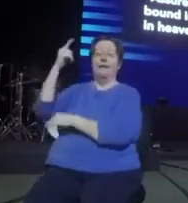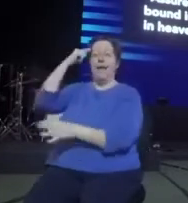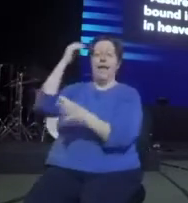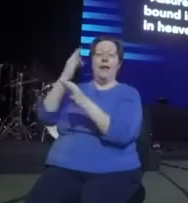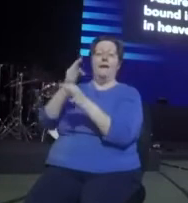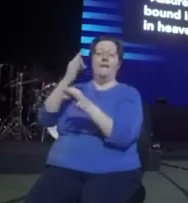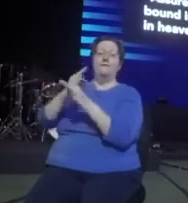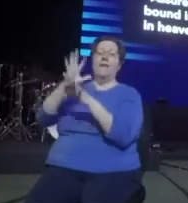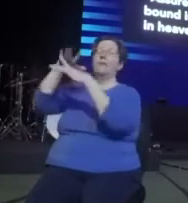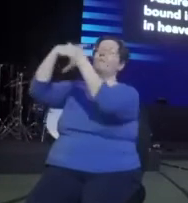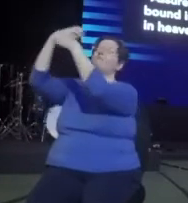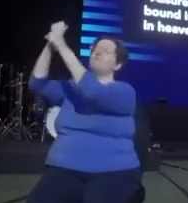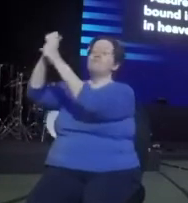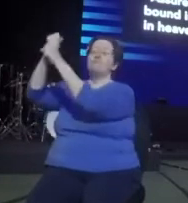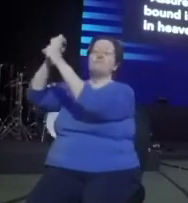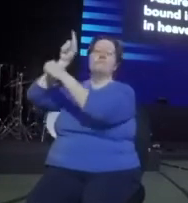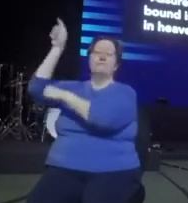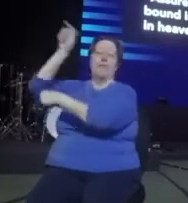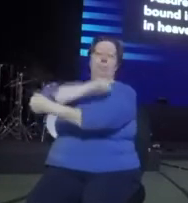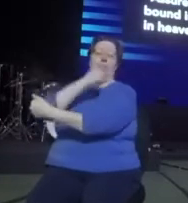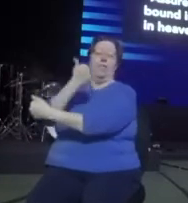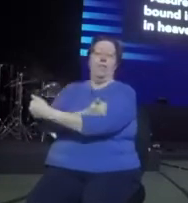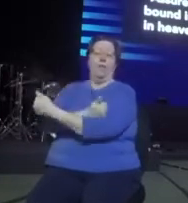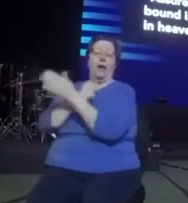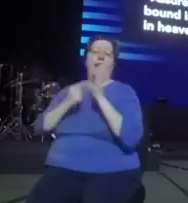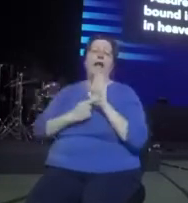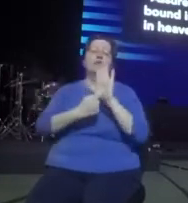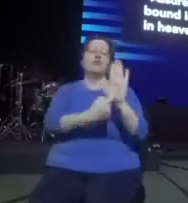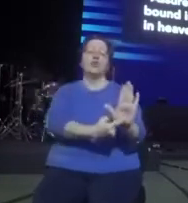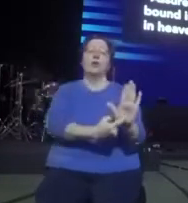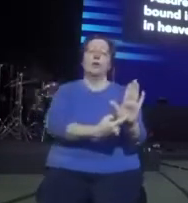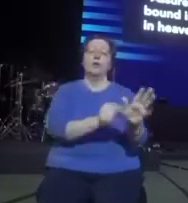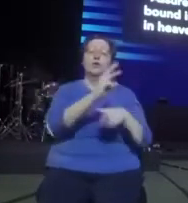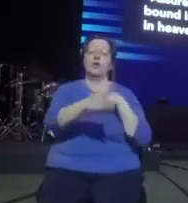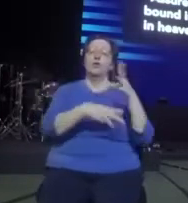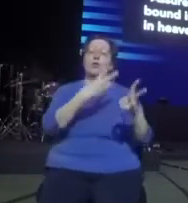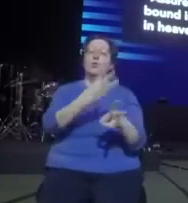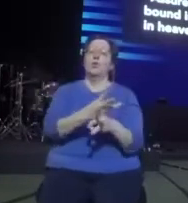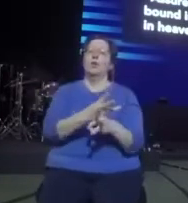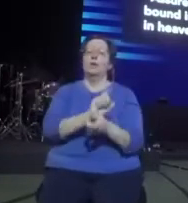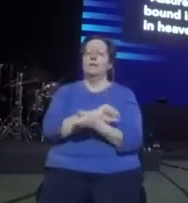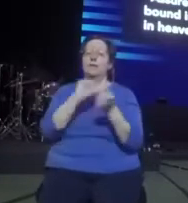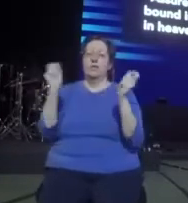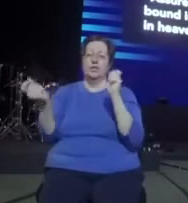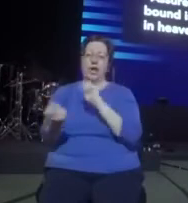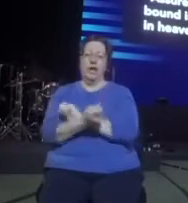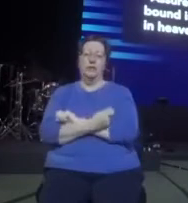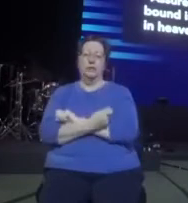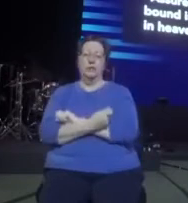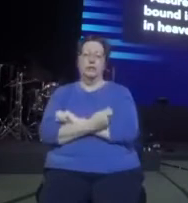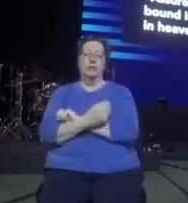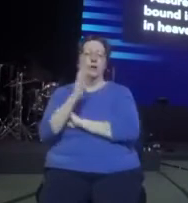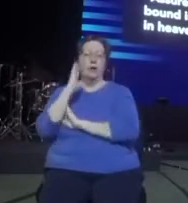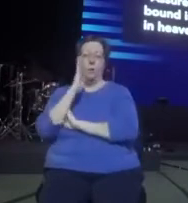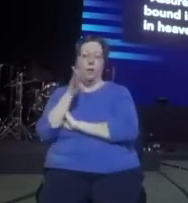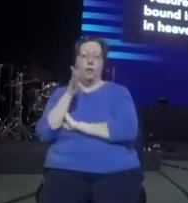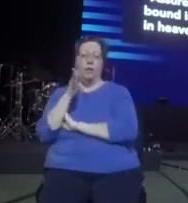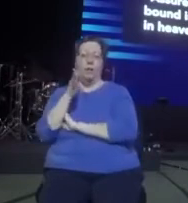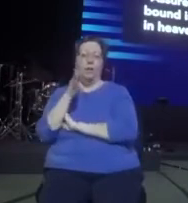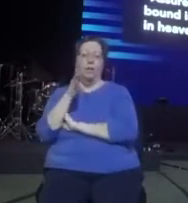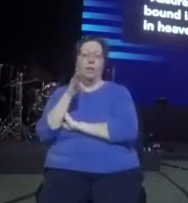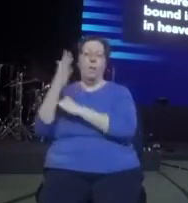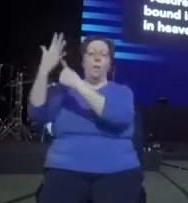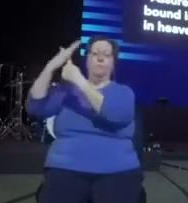display faith that changes the world. And that's what God's looking for. Sometimes when pressures